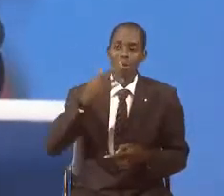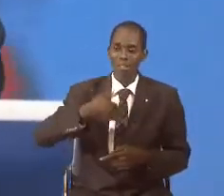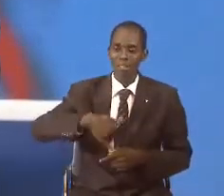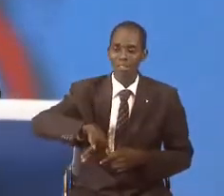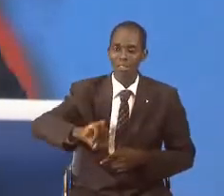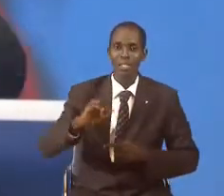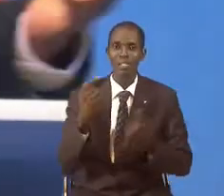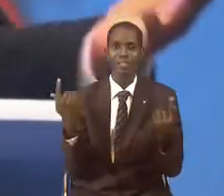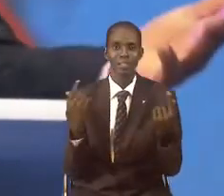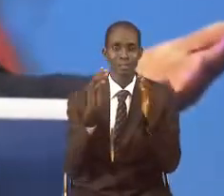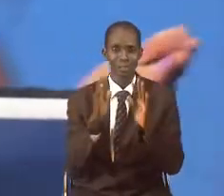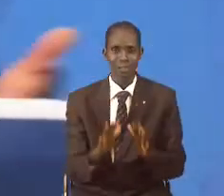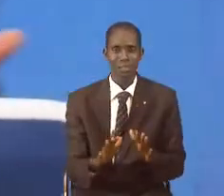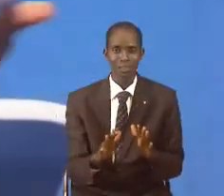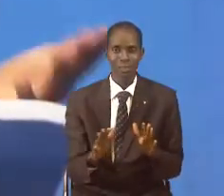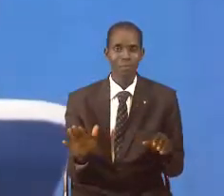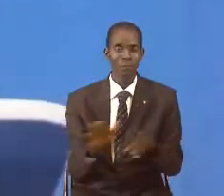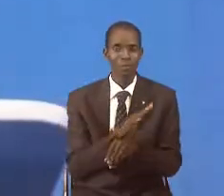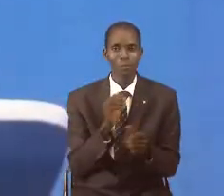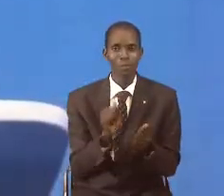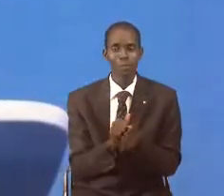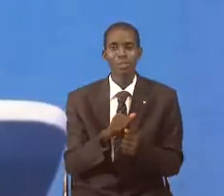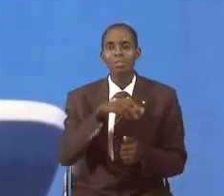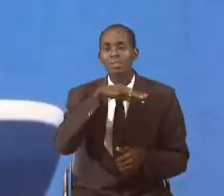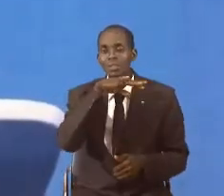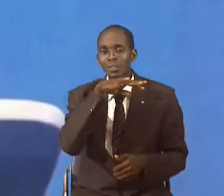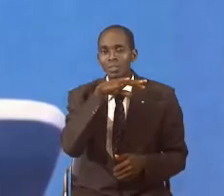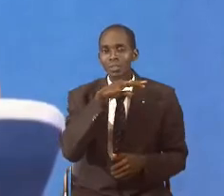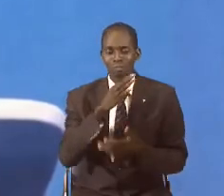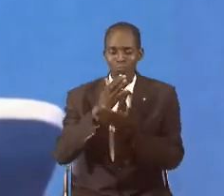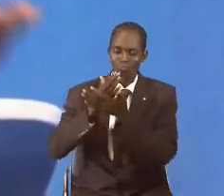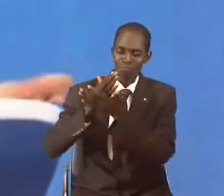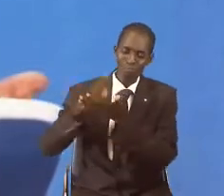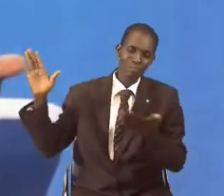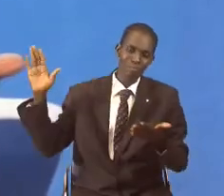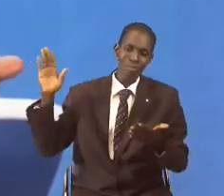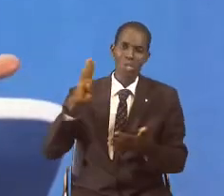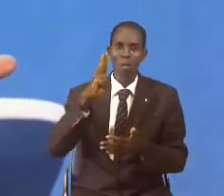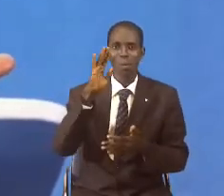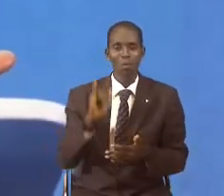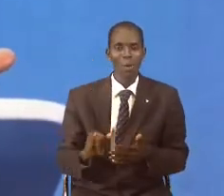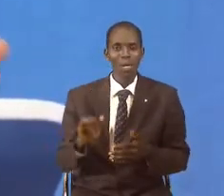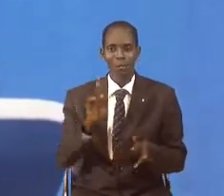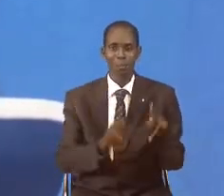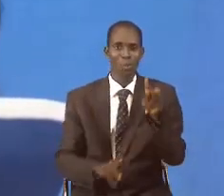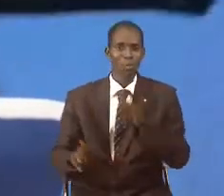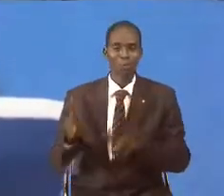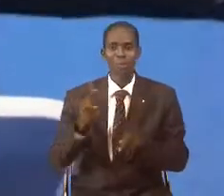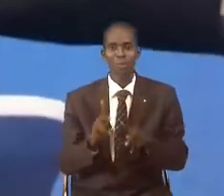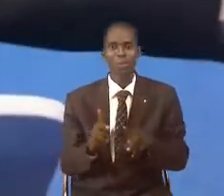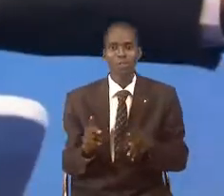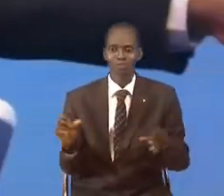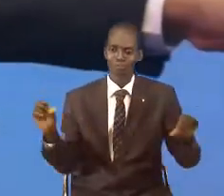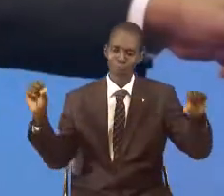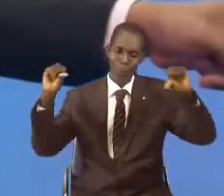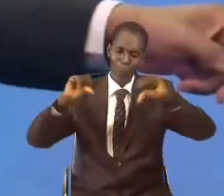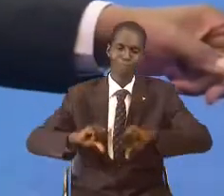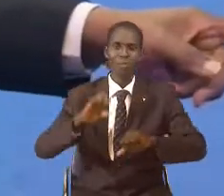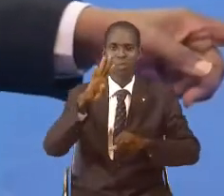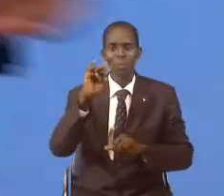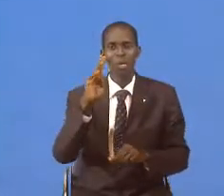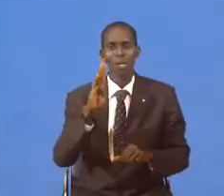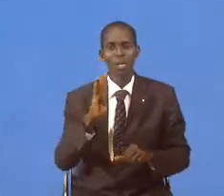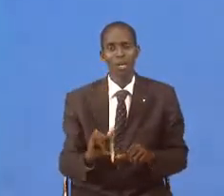clean, while we were yet sinners, defiled, rejected by